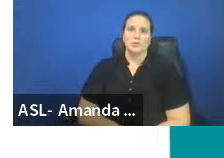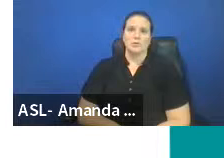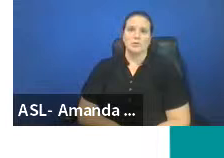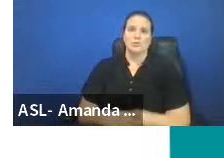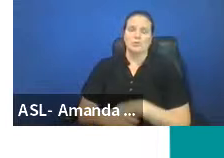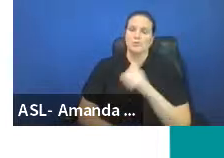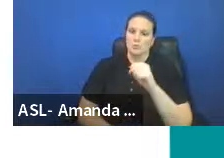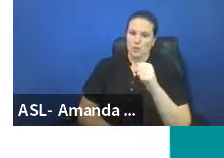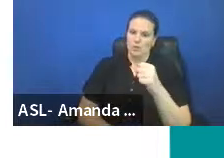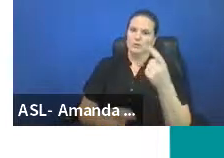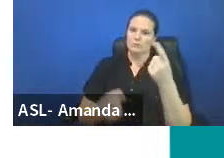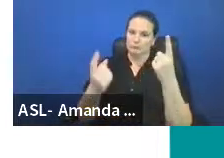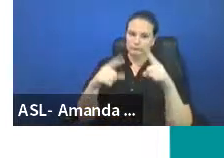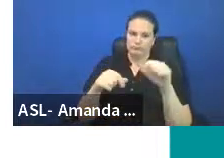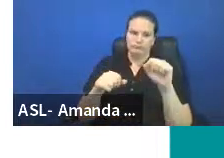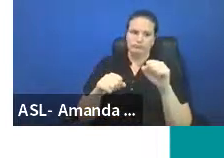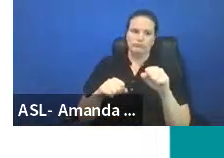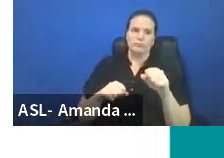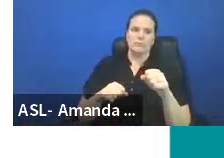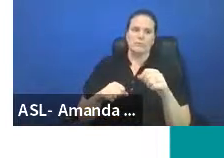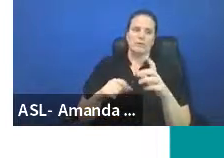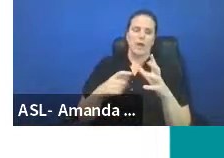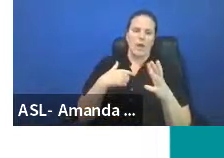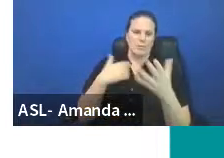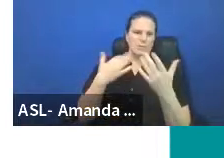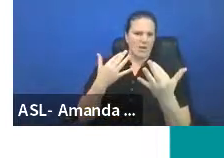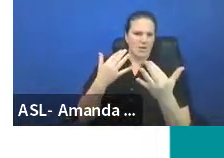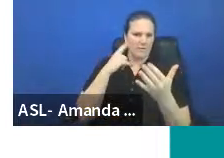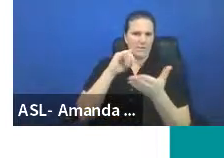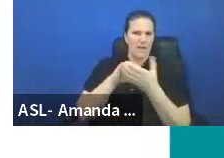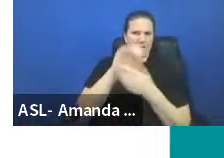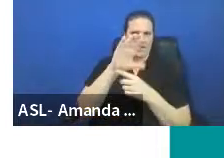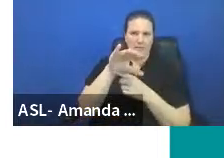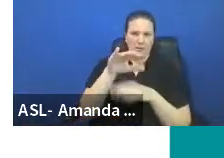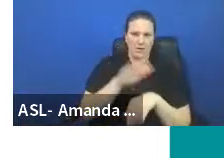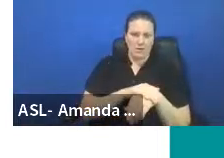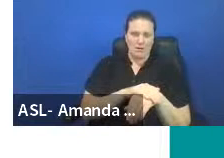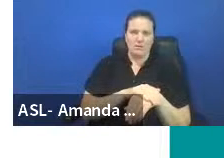Yes, absolutely. And as I wait for my camera to turn on here.